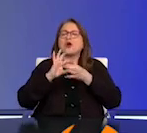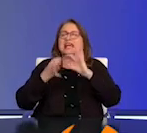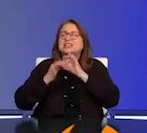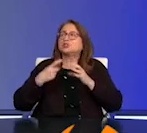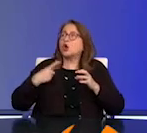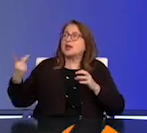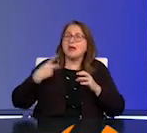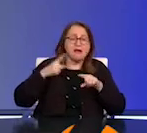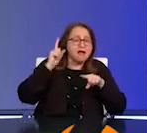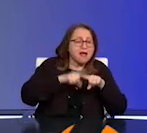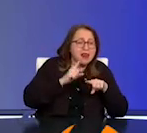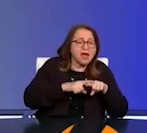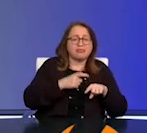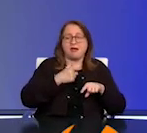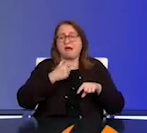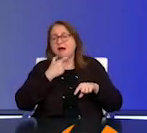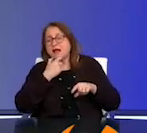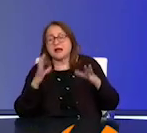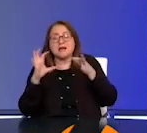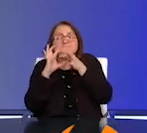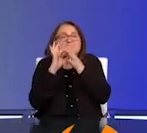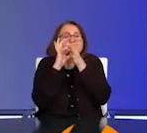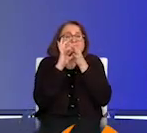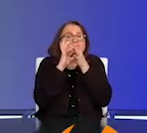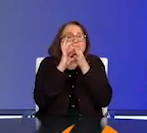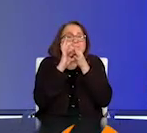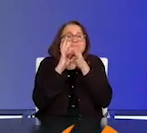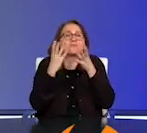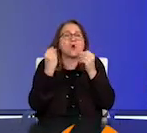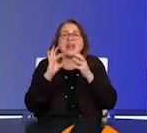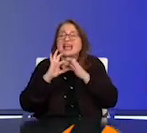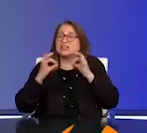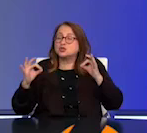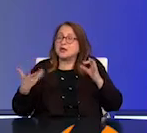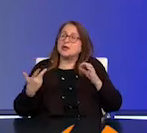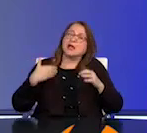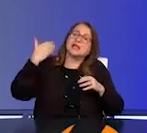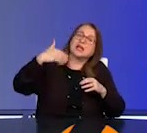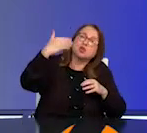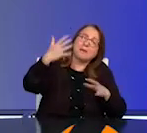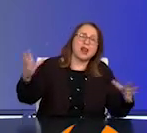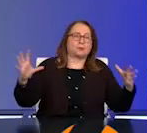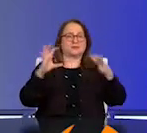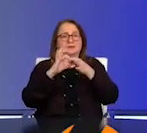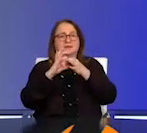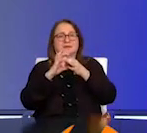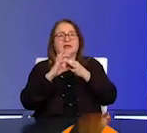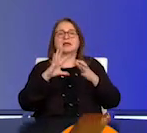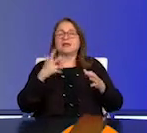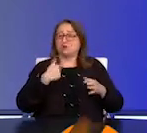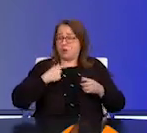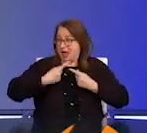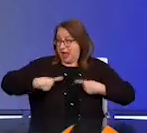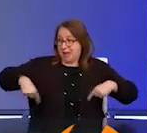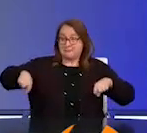together, so too are our futures. In this spirit, tomorrow,